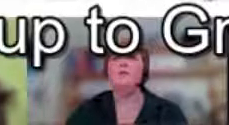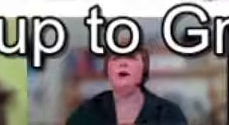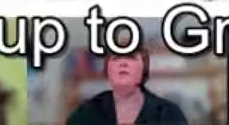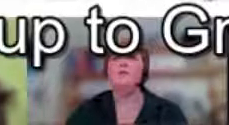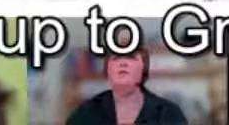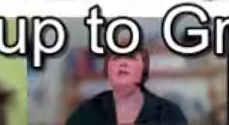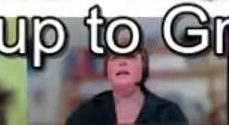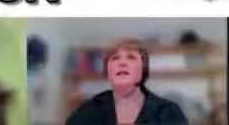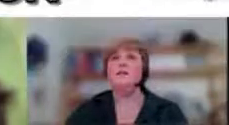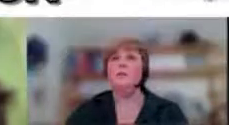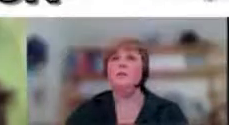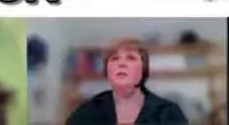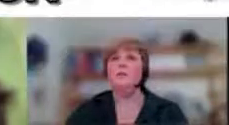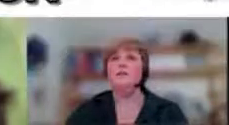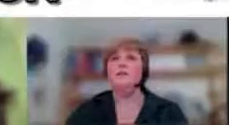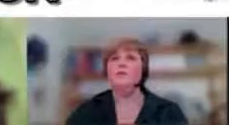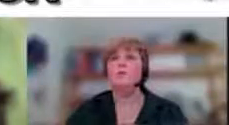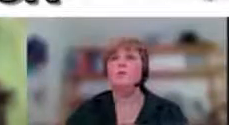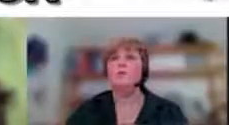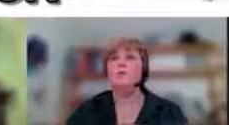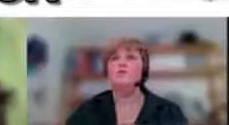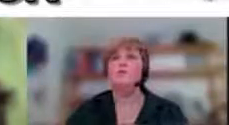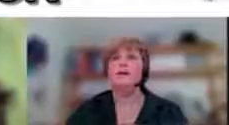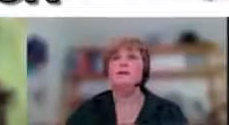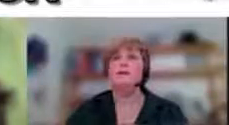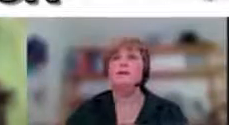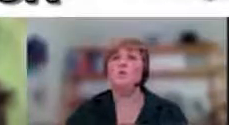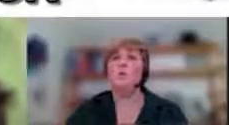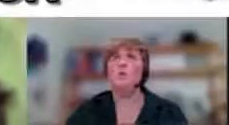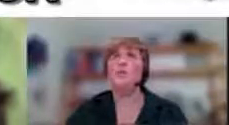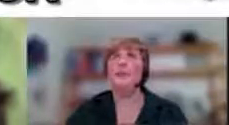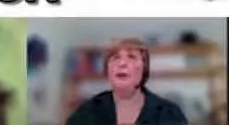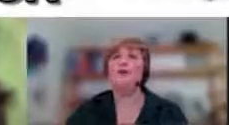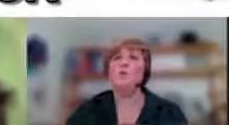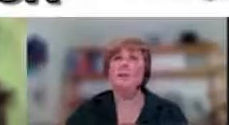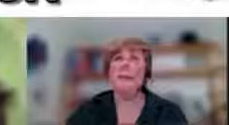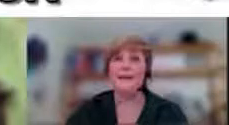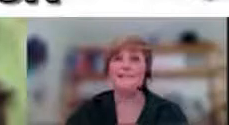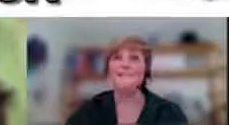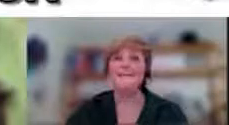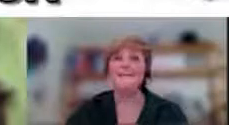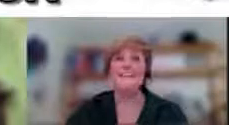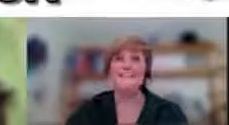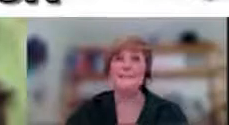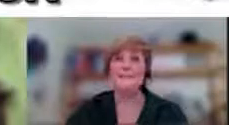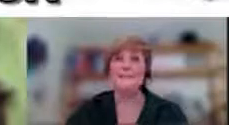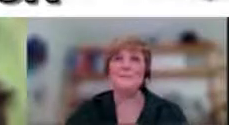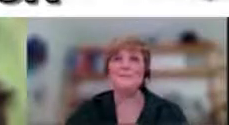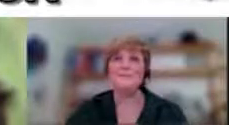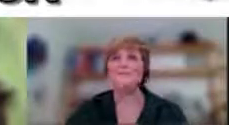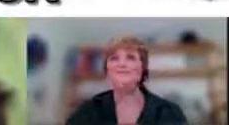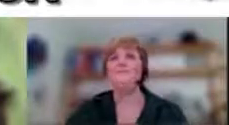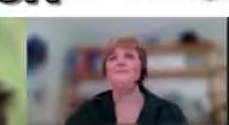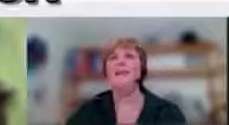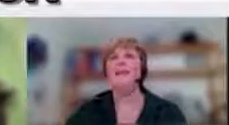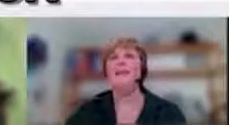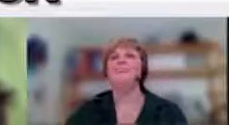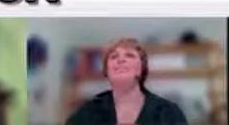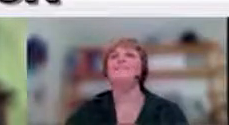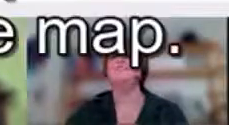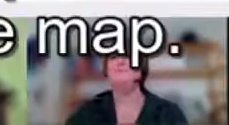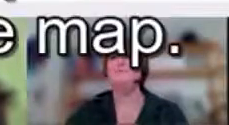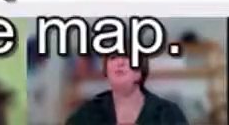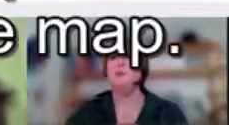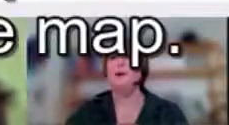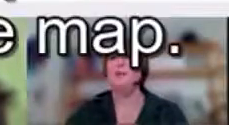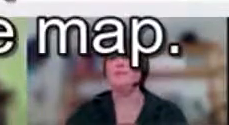also reaches up to Green Lane in the north and to the Orsett Cock roundabout in the east.